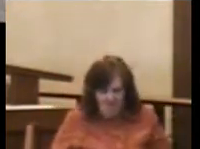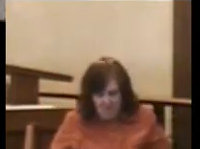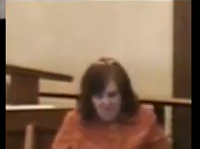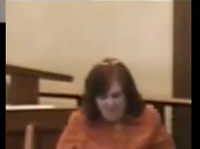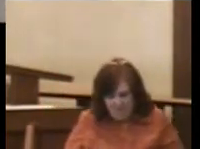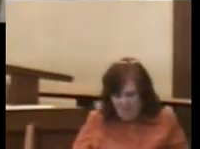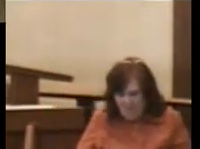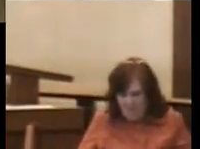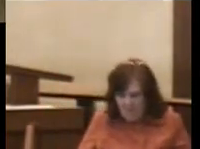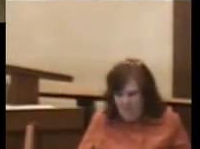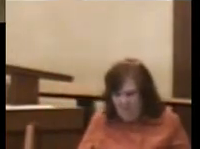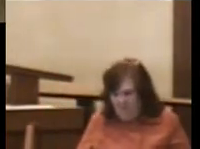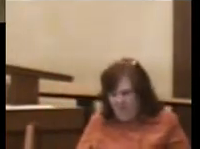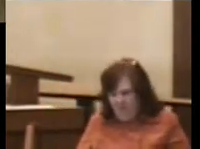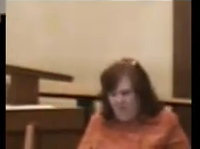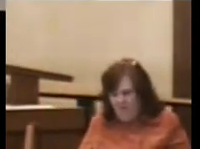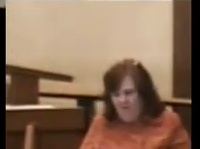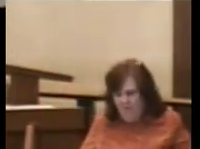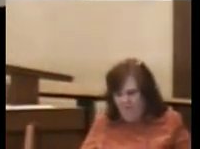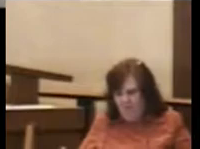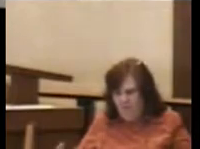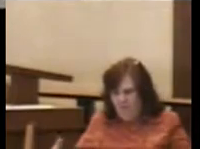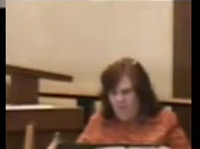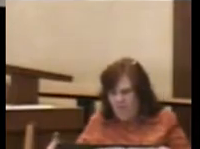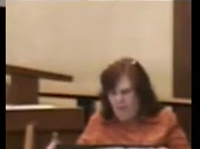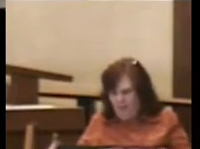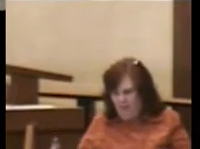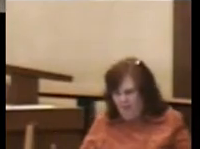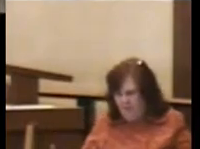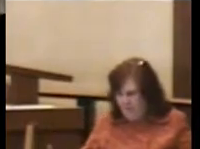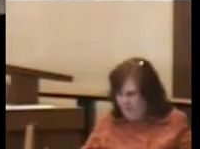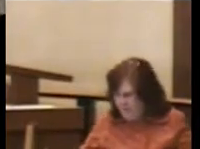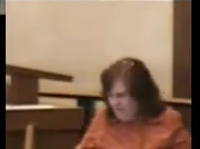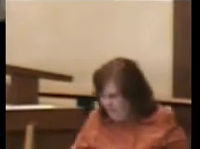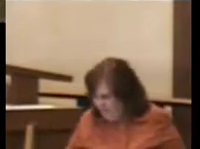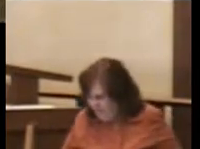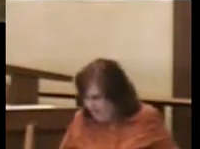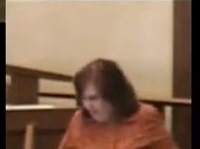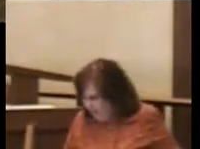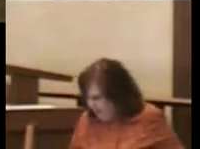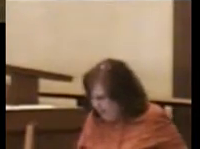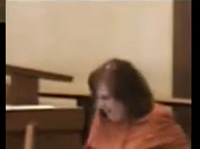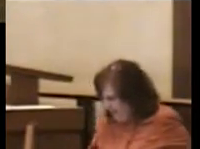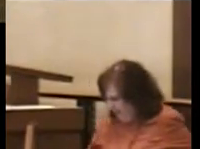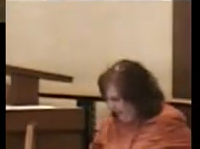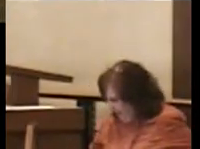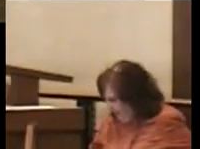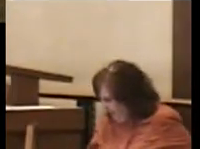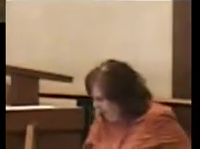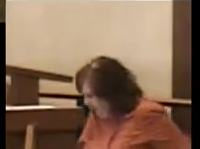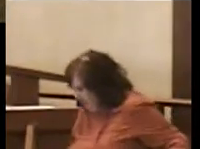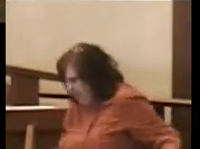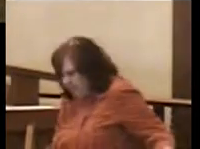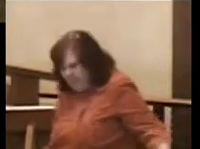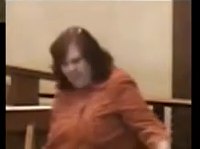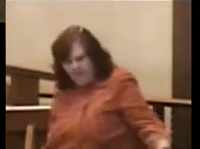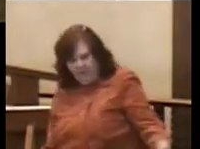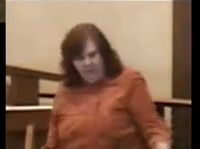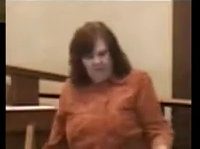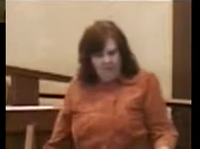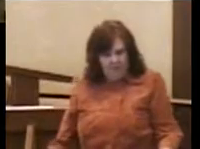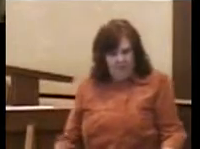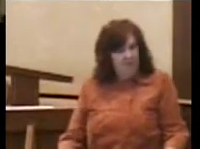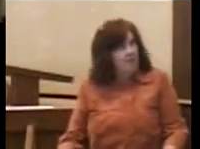will donate, well, mustard jelly. Oh, yes, very good. And we have a little bit of